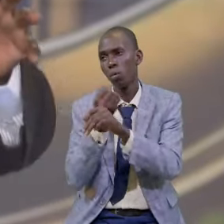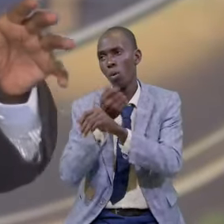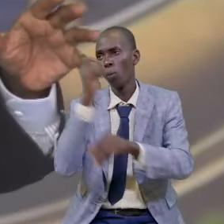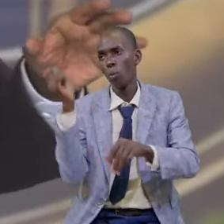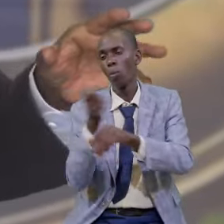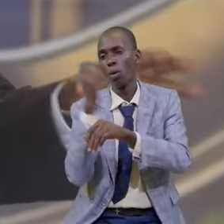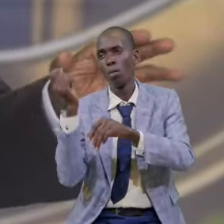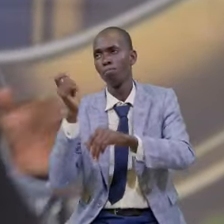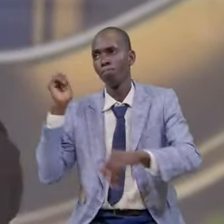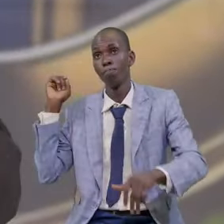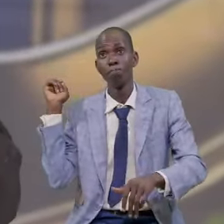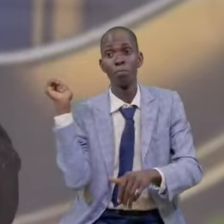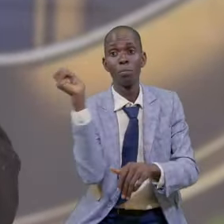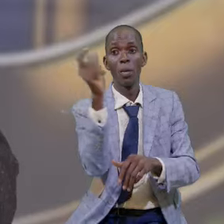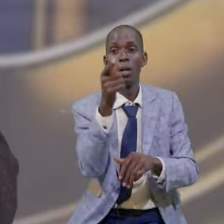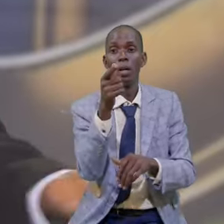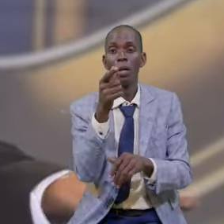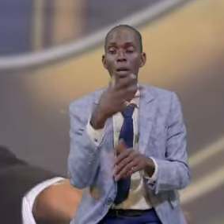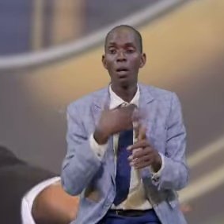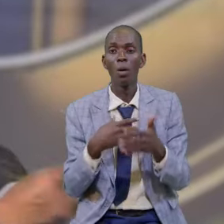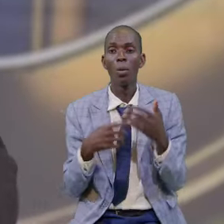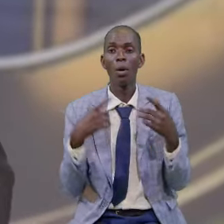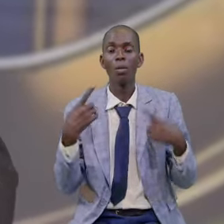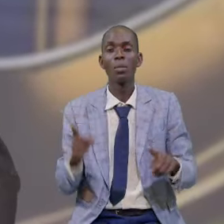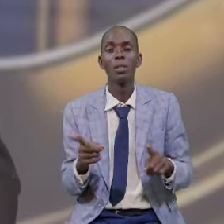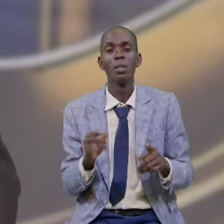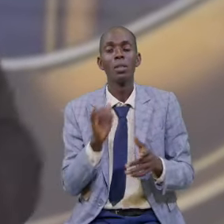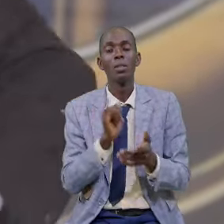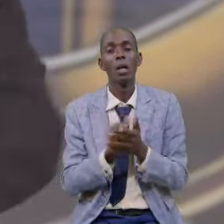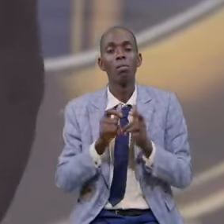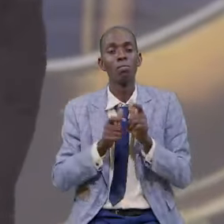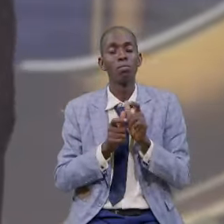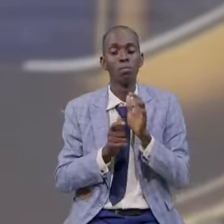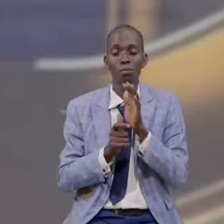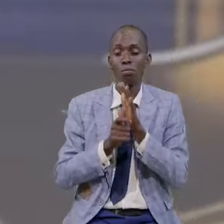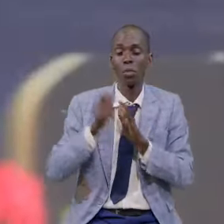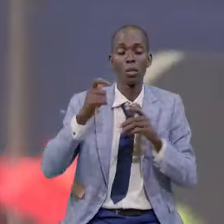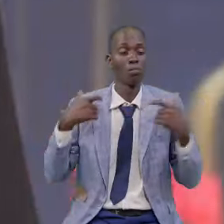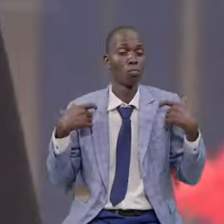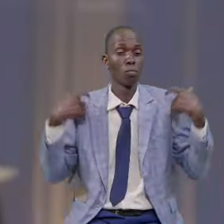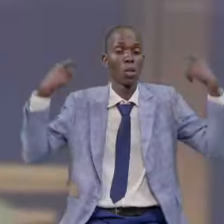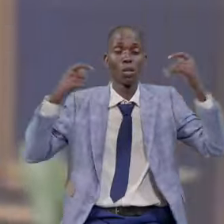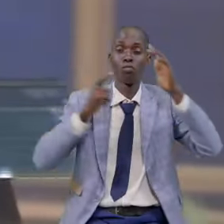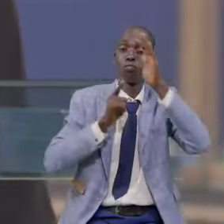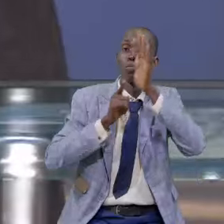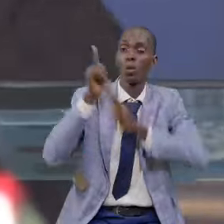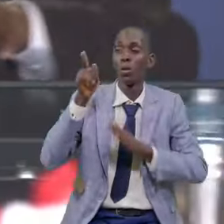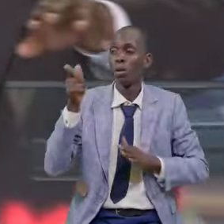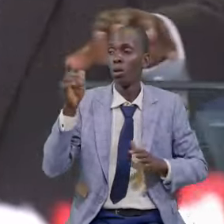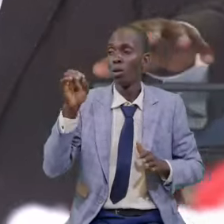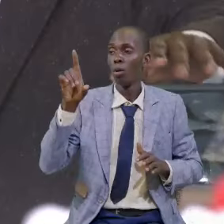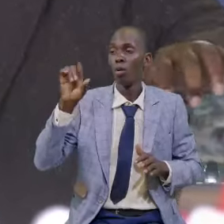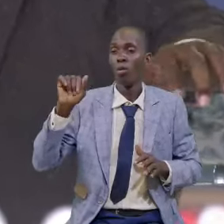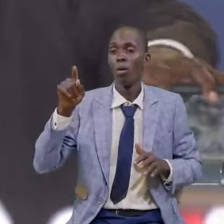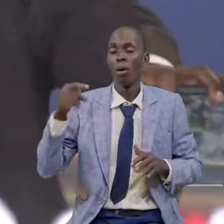and the godless, and that opposer, and that threatening personality